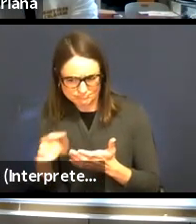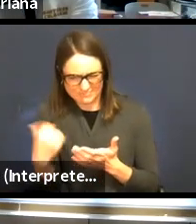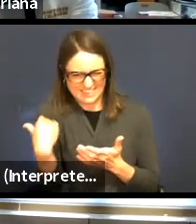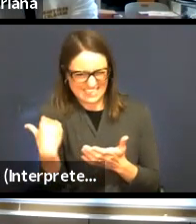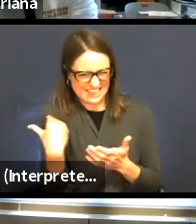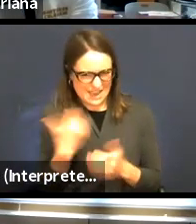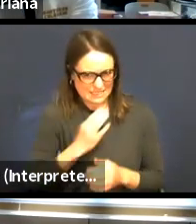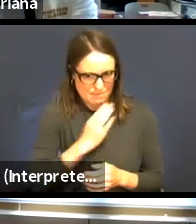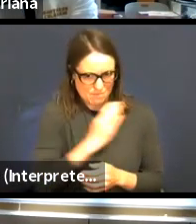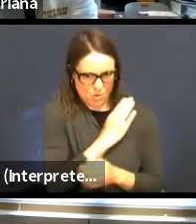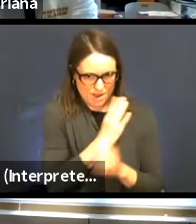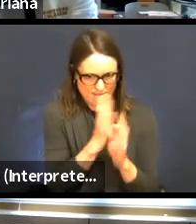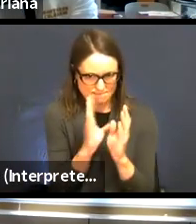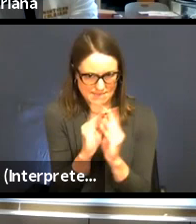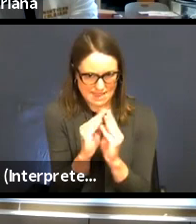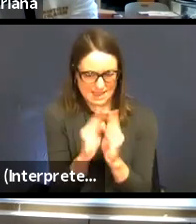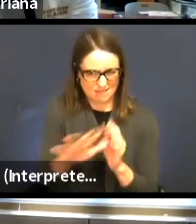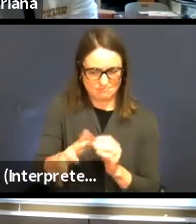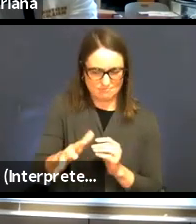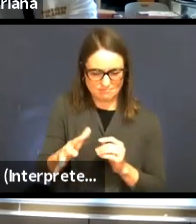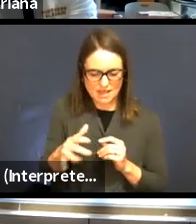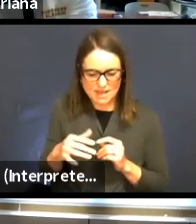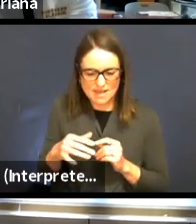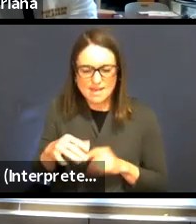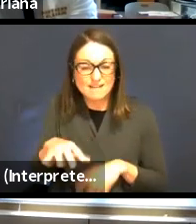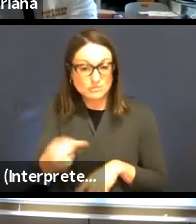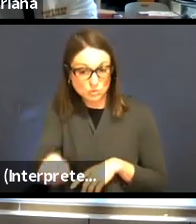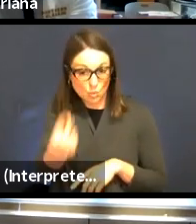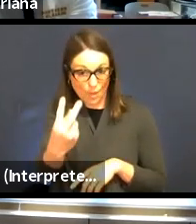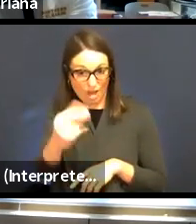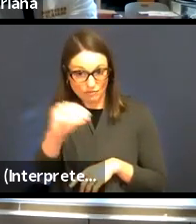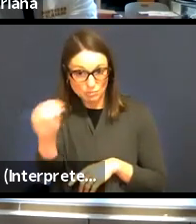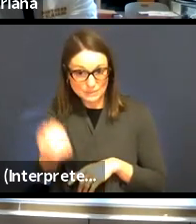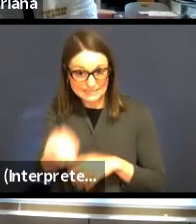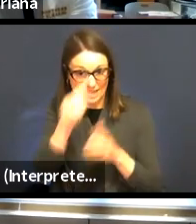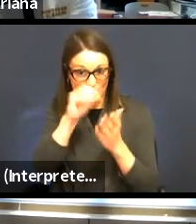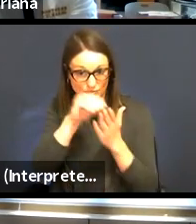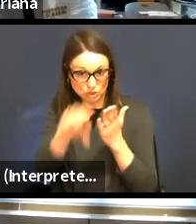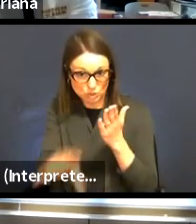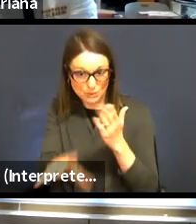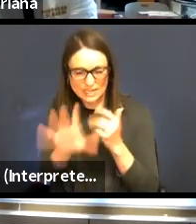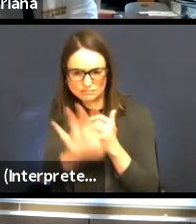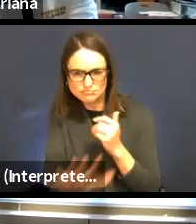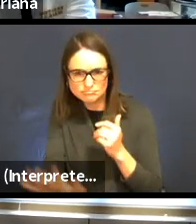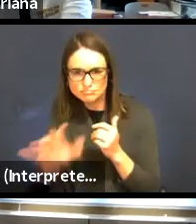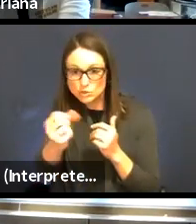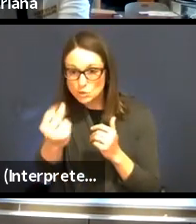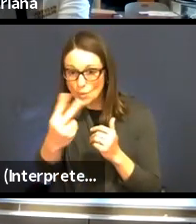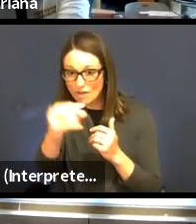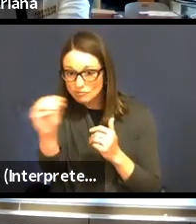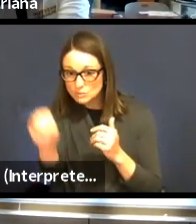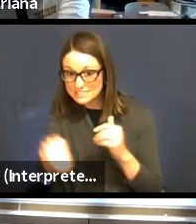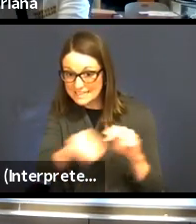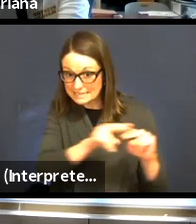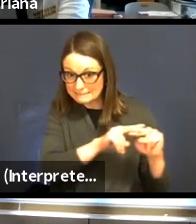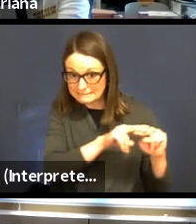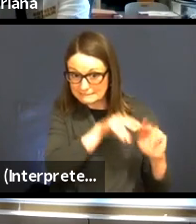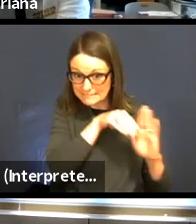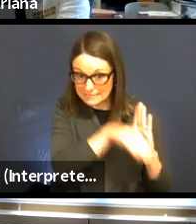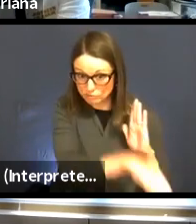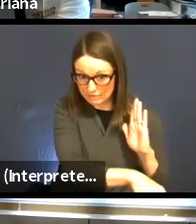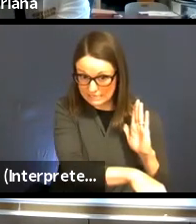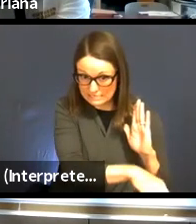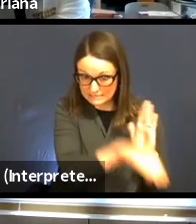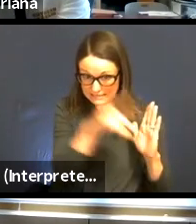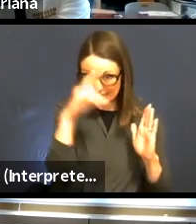an iteration of this at least. About 12% of students, you mentioned there's been a 12% decrease in summer enrollment. Has